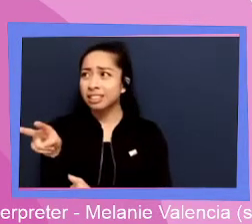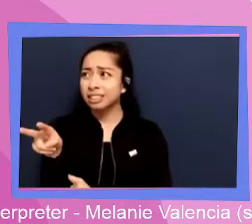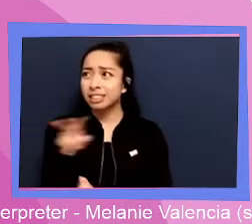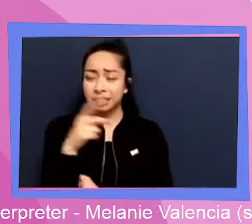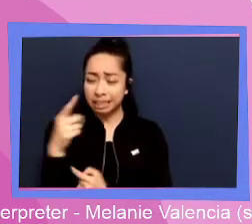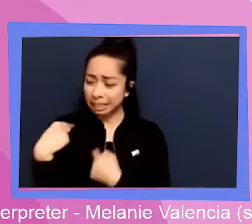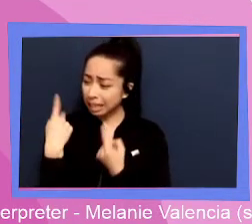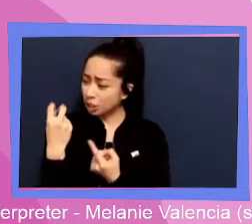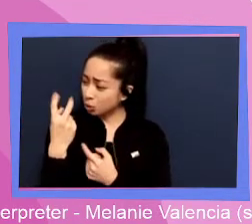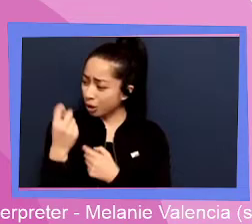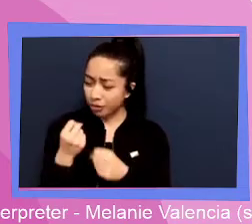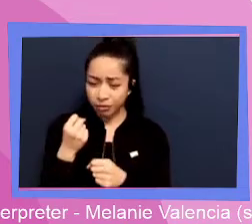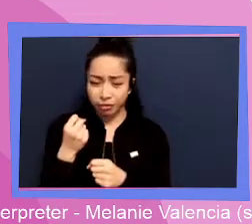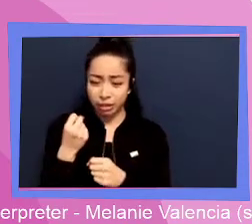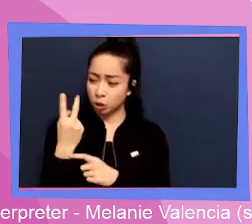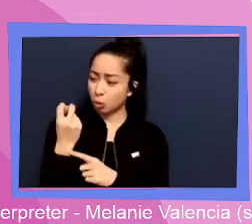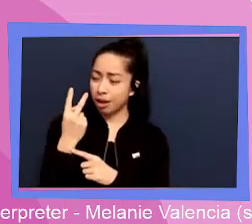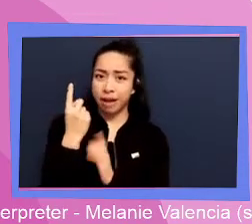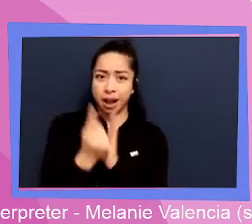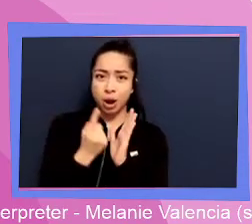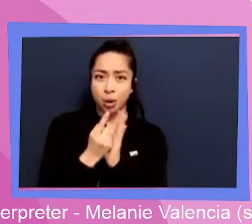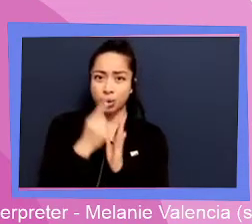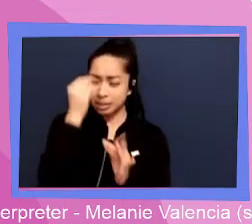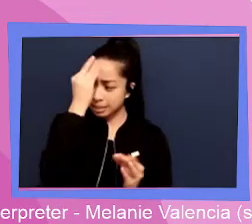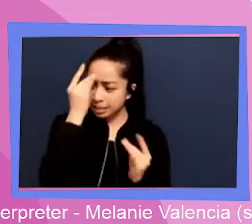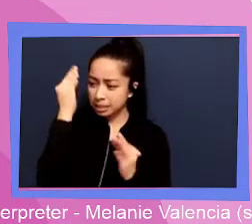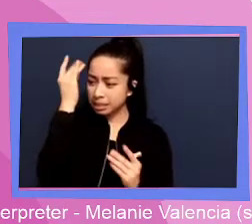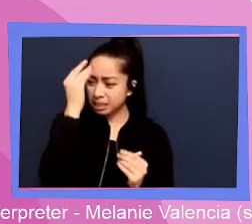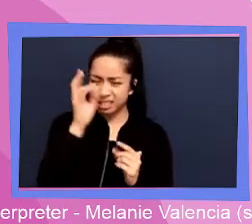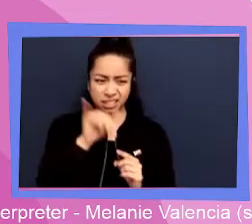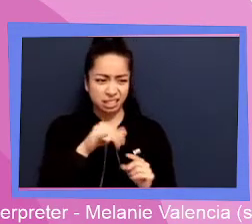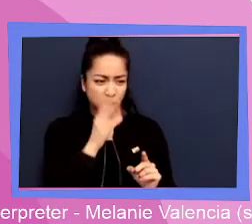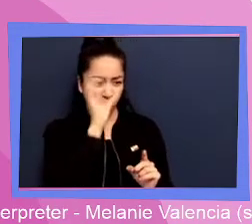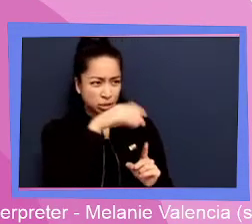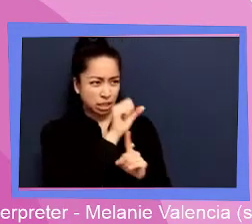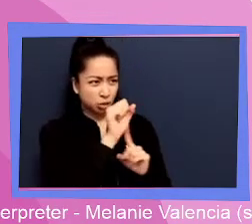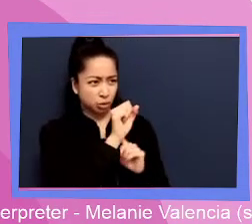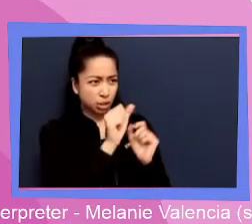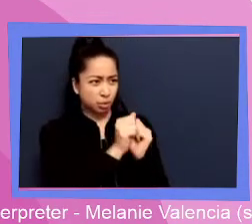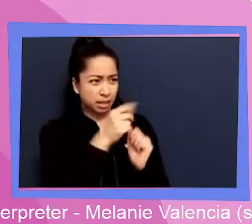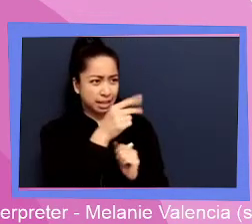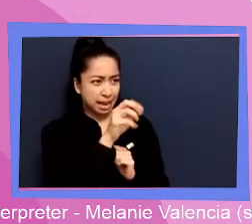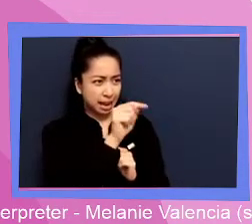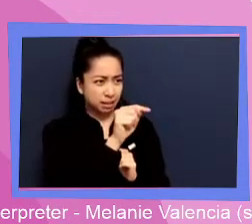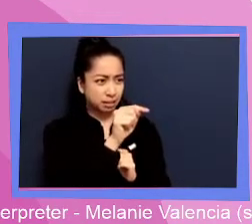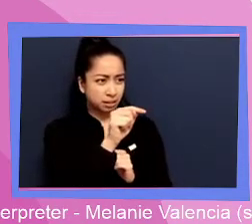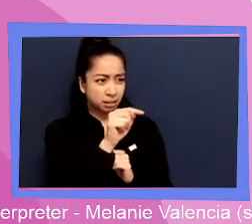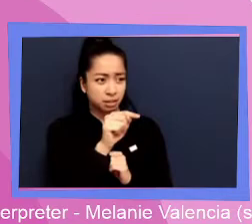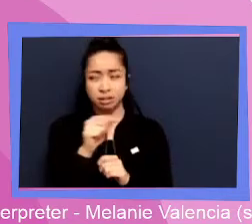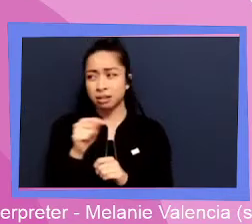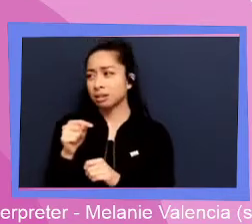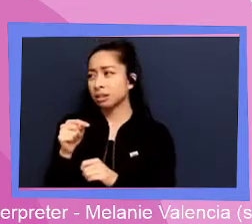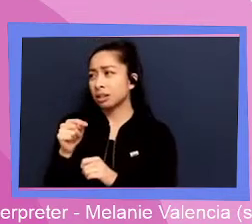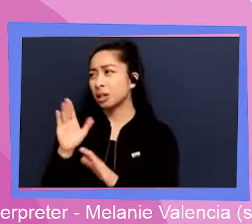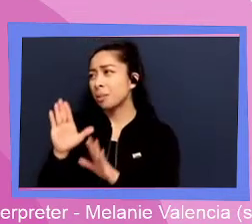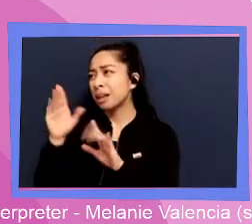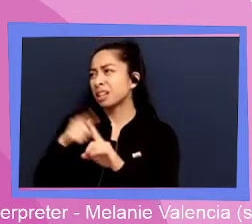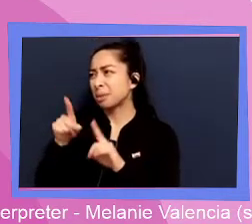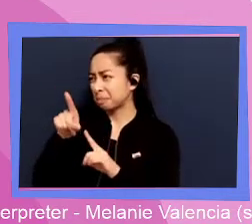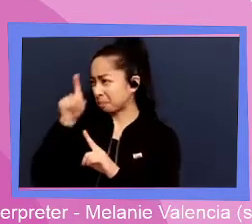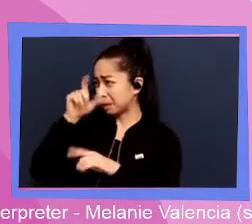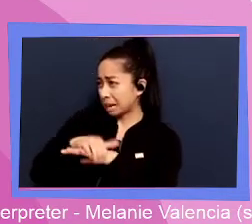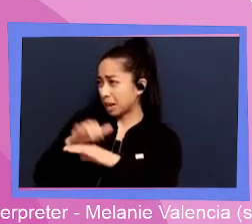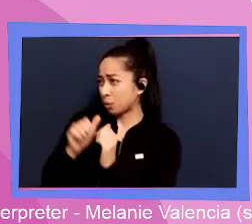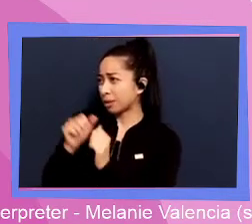hours seeped into my brain. The thorny situation with Kat, an amazing but still mystifying night with Shanti, and now